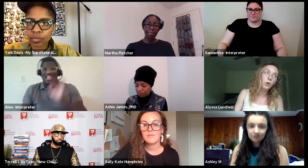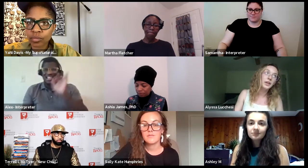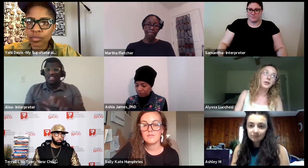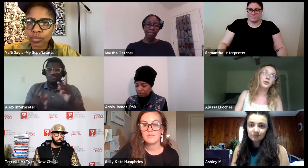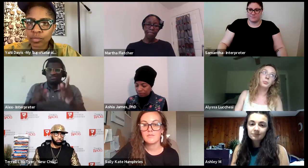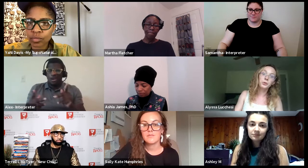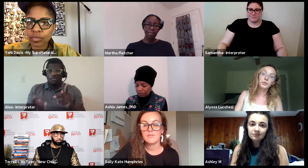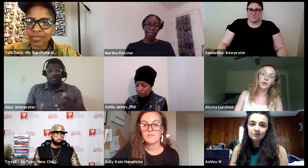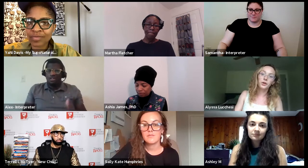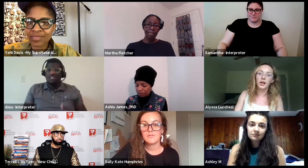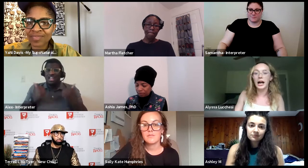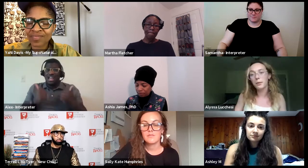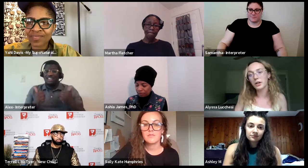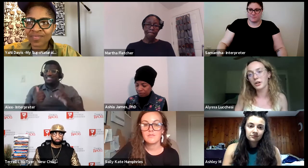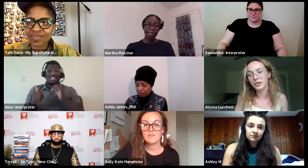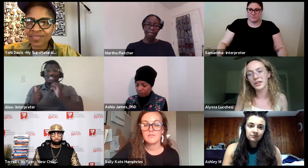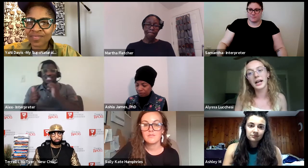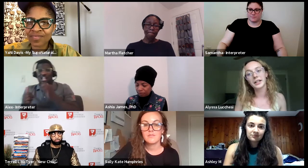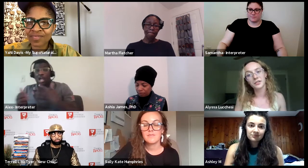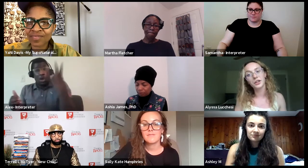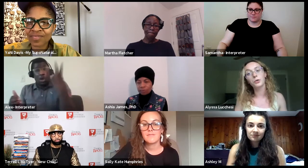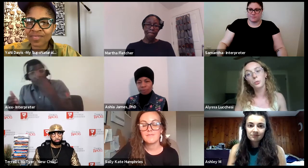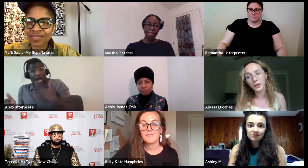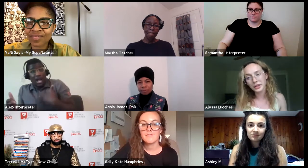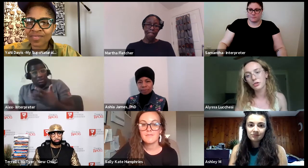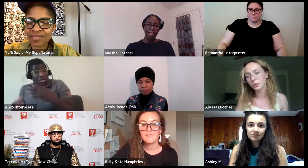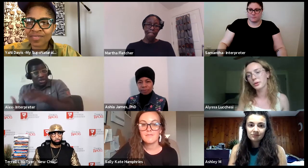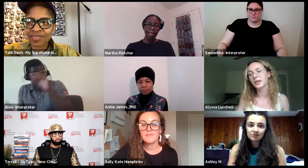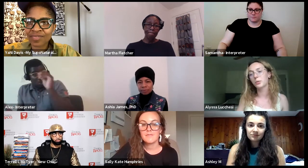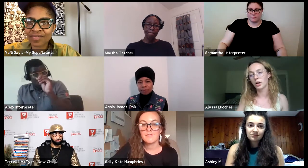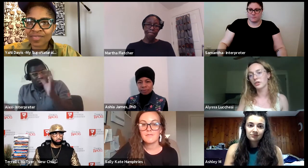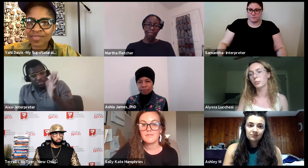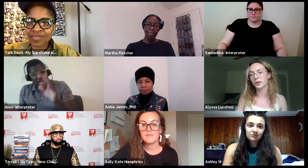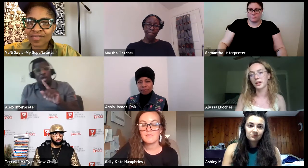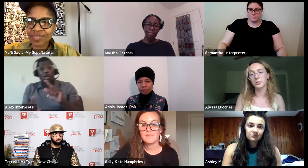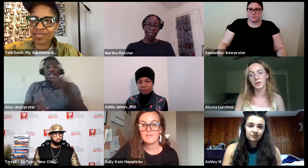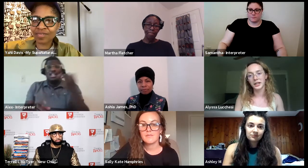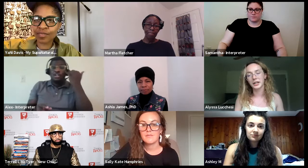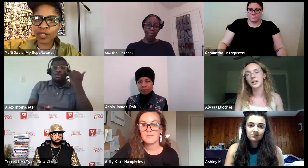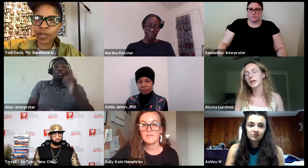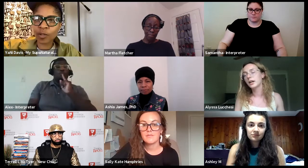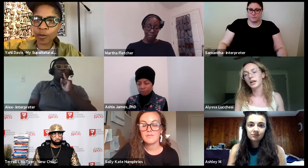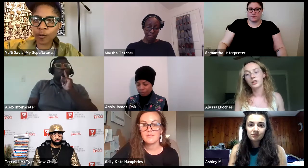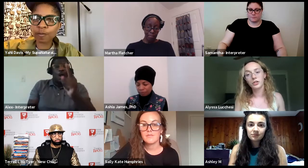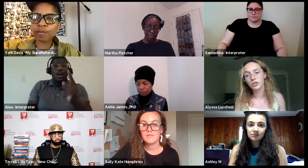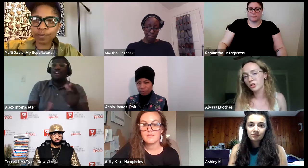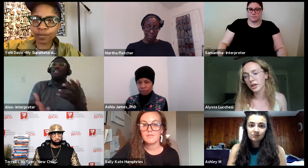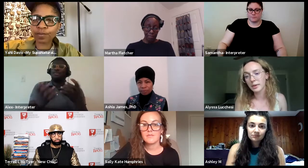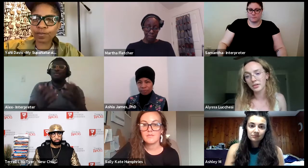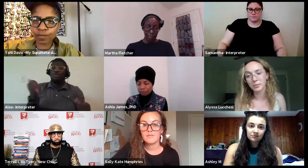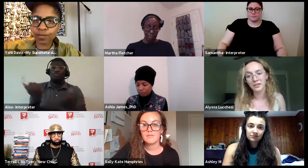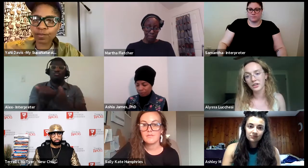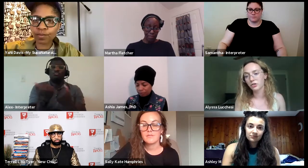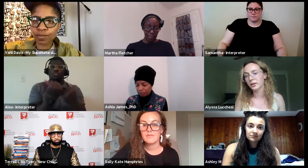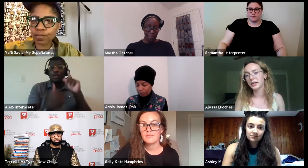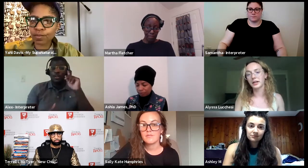not, oh, that looks beautiful, I want to learn sign. If you really truly want to support the community, just learn about